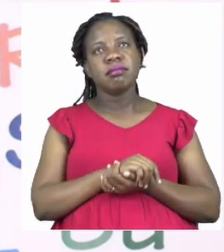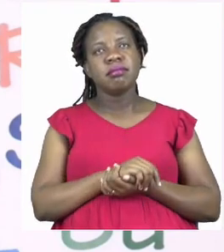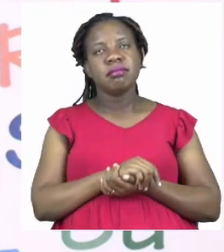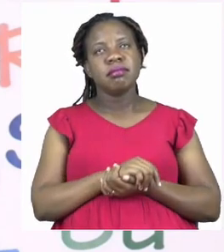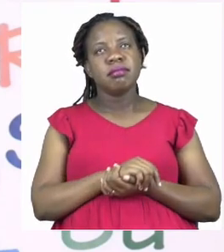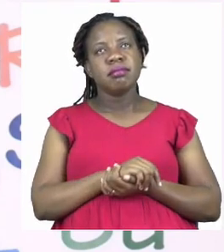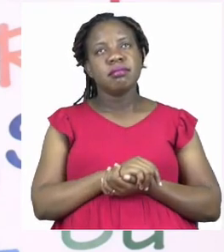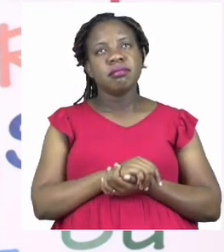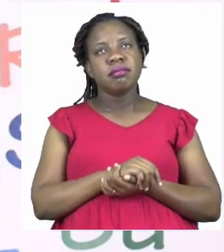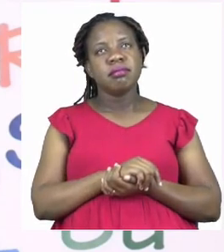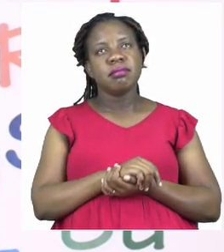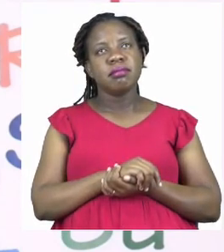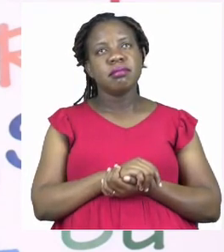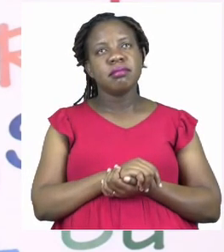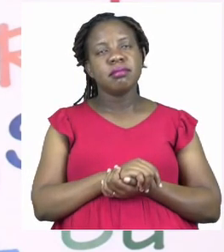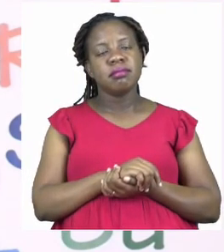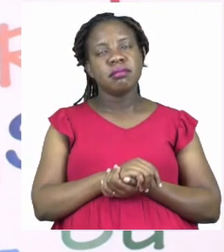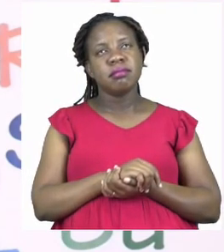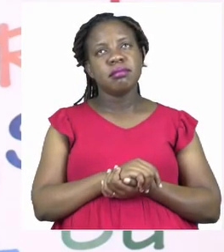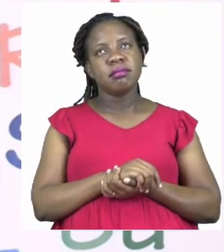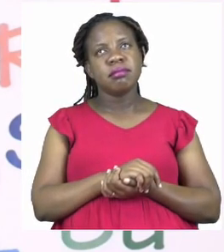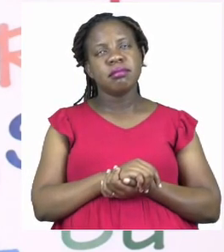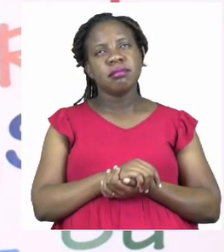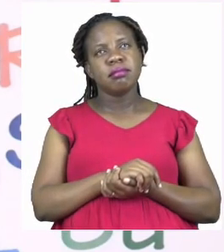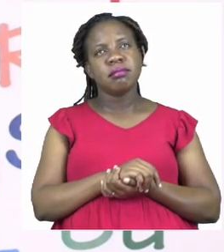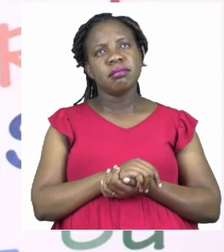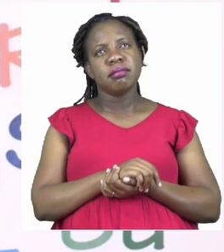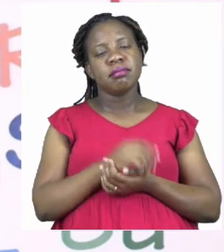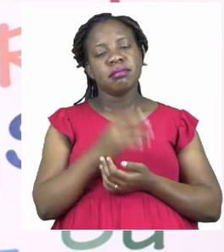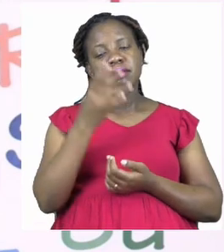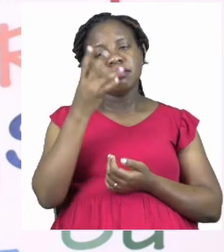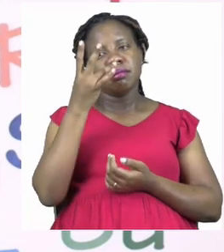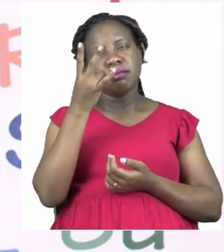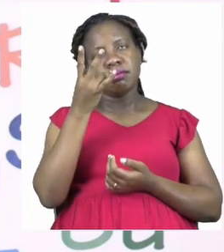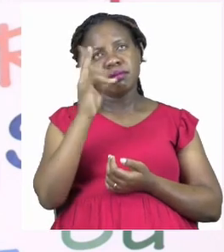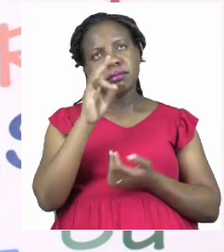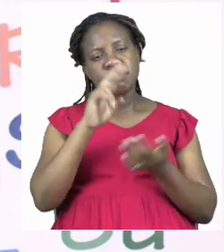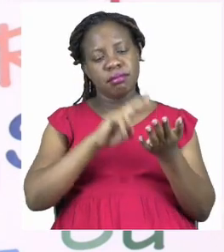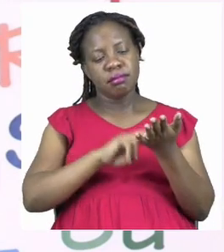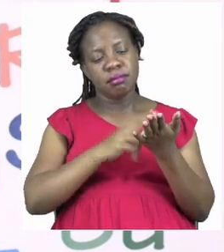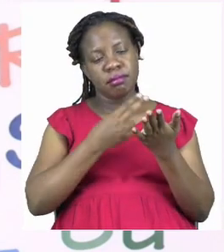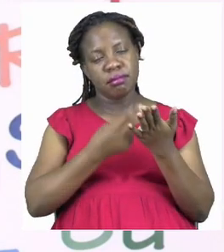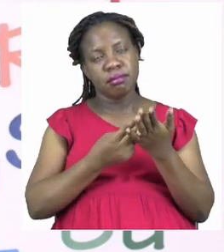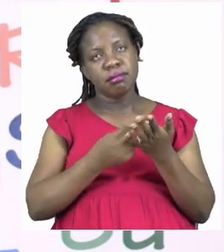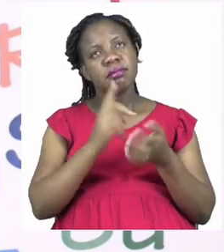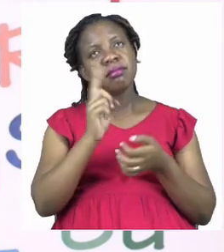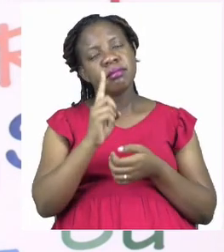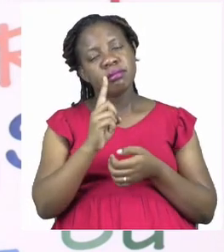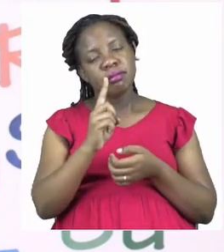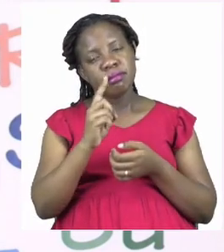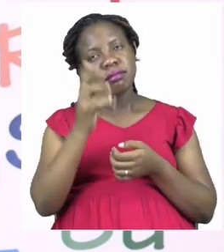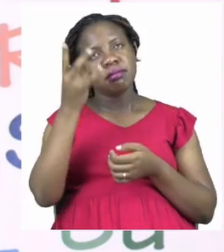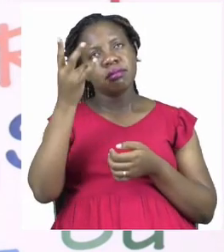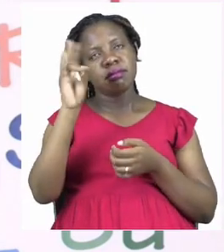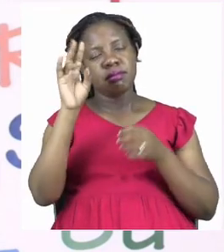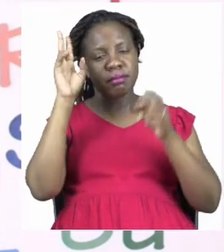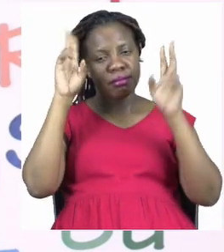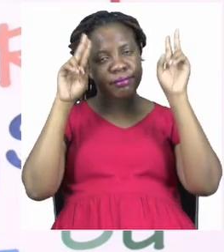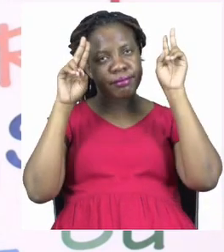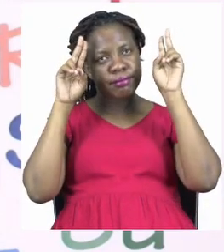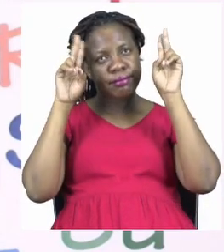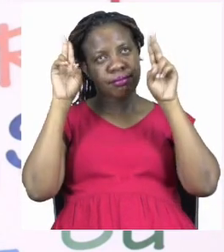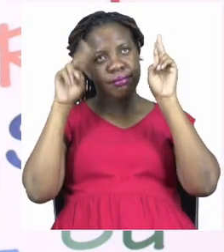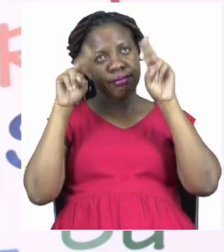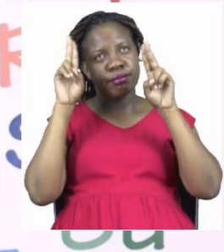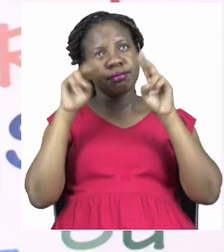equals. So the 7 here is representing the 7 rabbits, and then the 3 here is